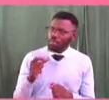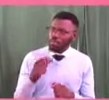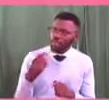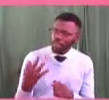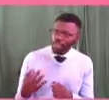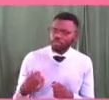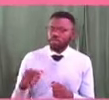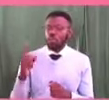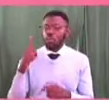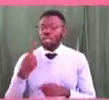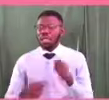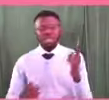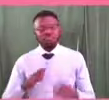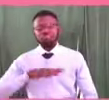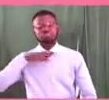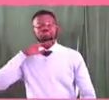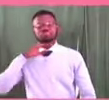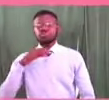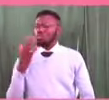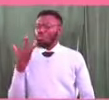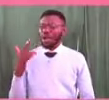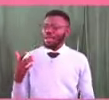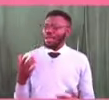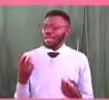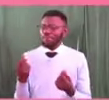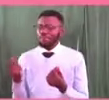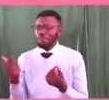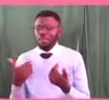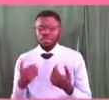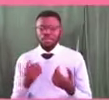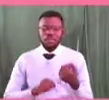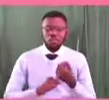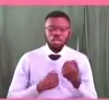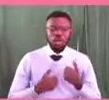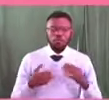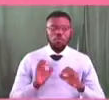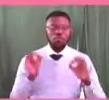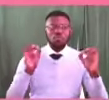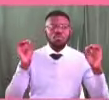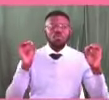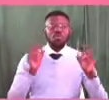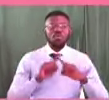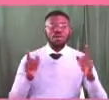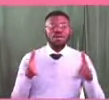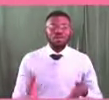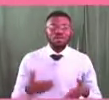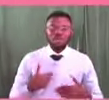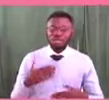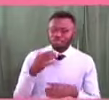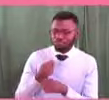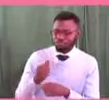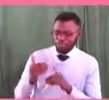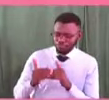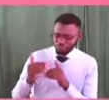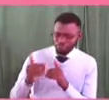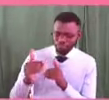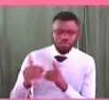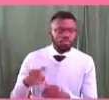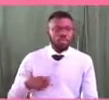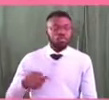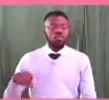work because they do not have a cushion. I am very confident now going forward, we